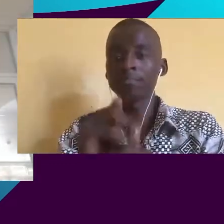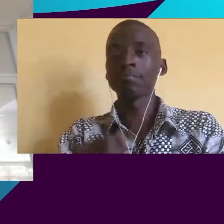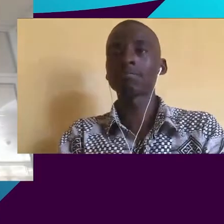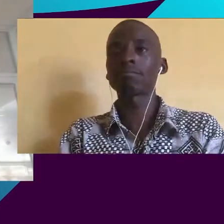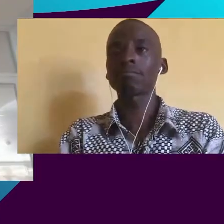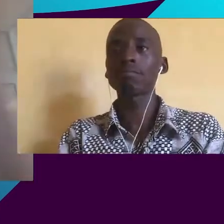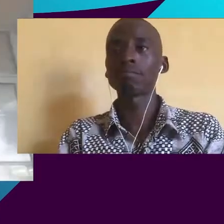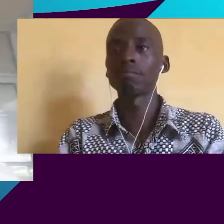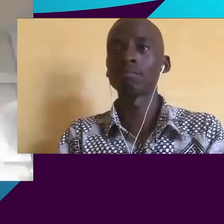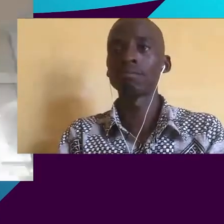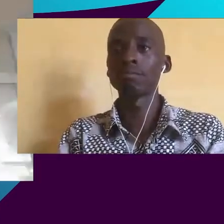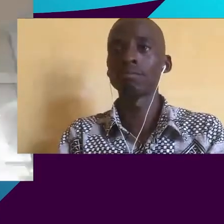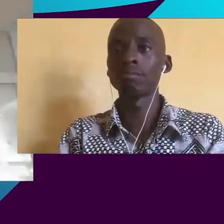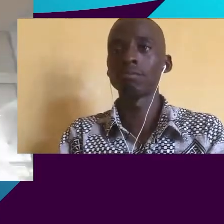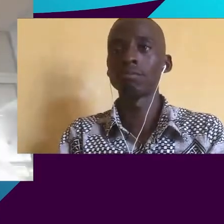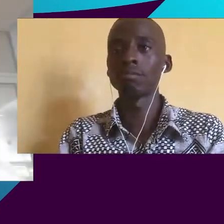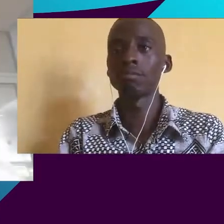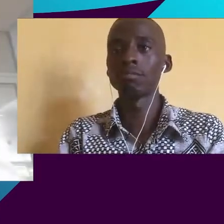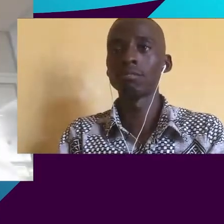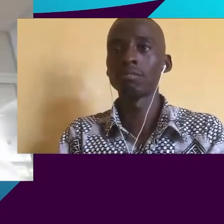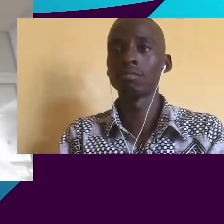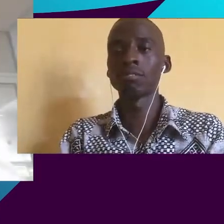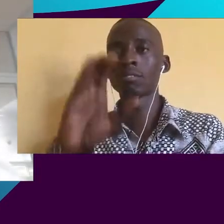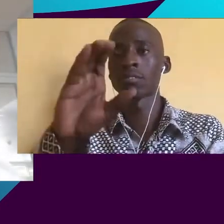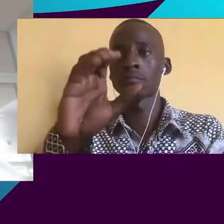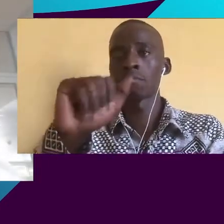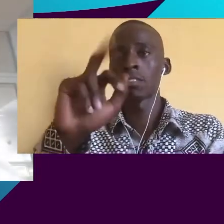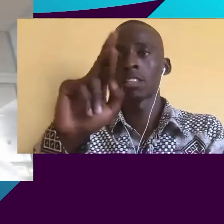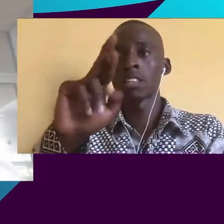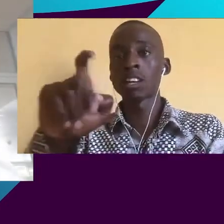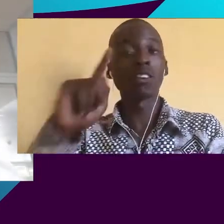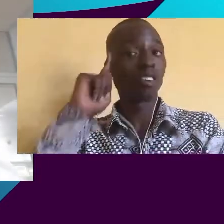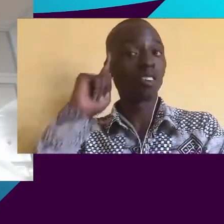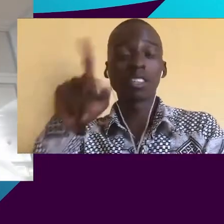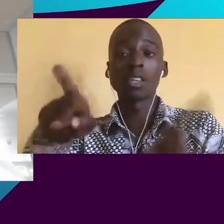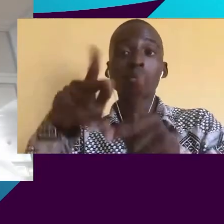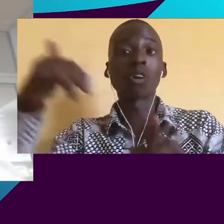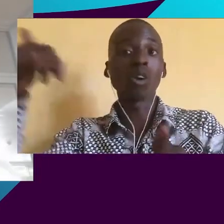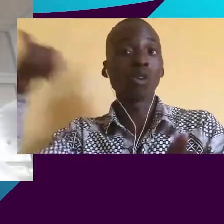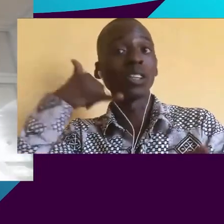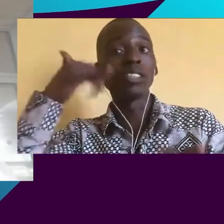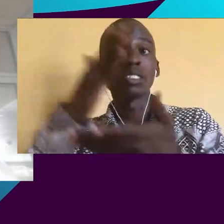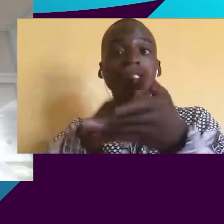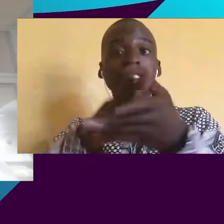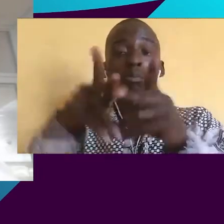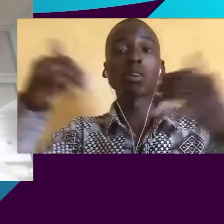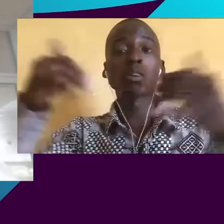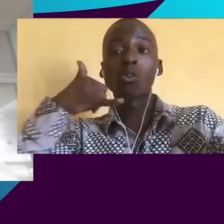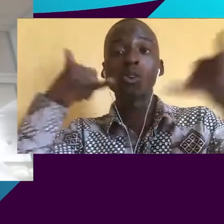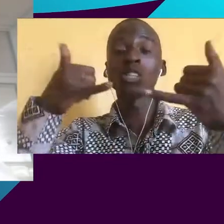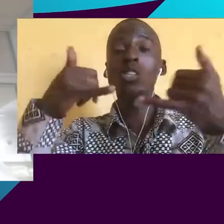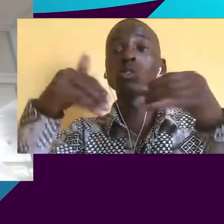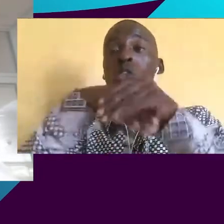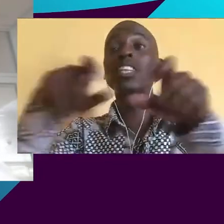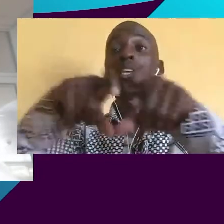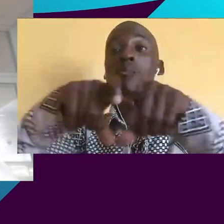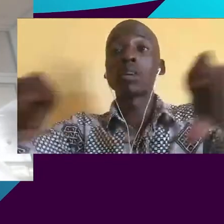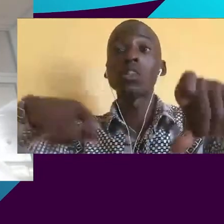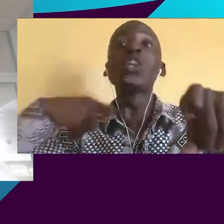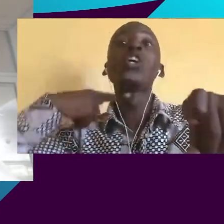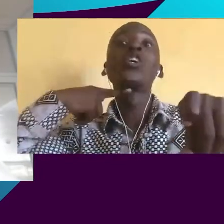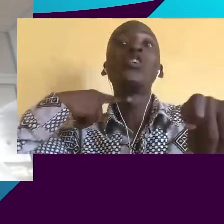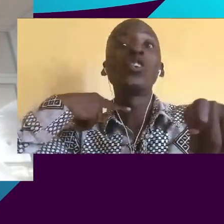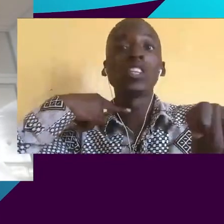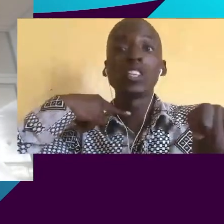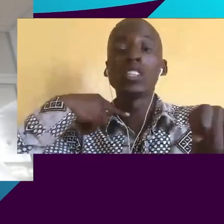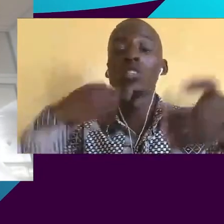Emily and Caroline, I think you're the people who are calling people to attend this panel. You need a raise for inviting Rosette to